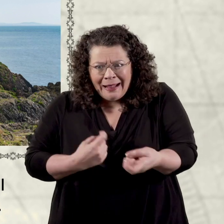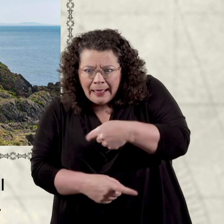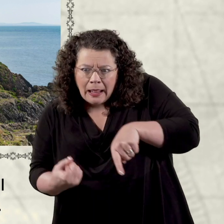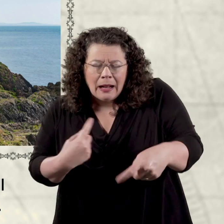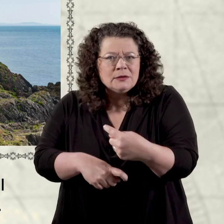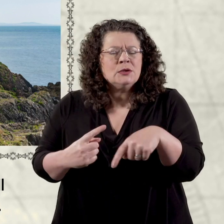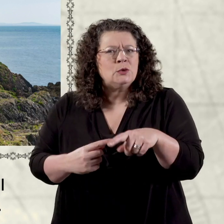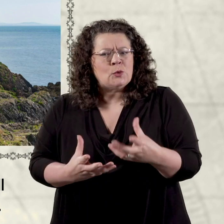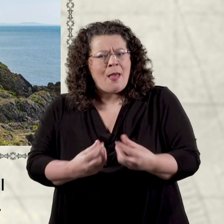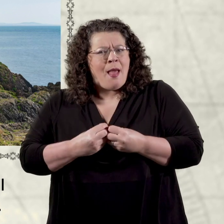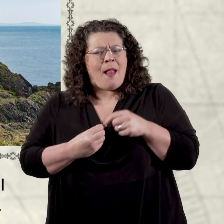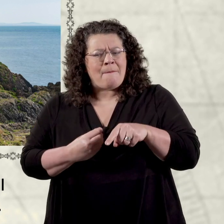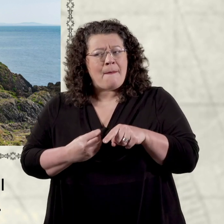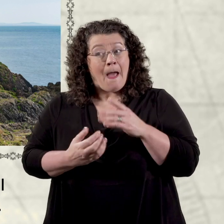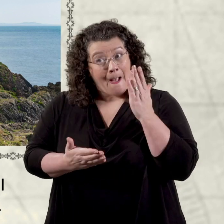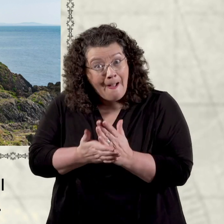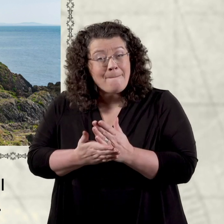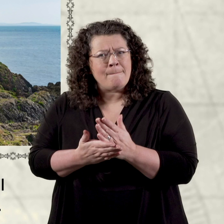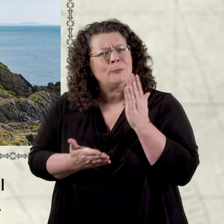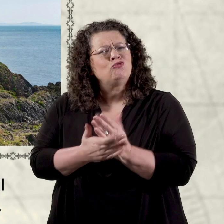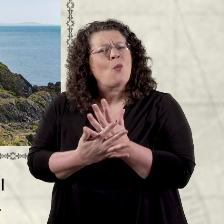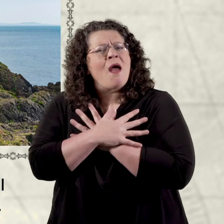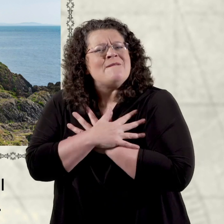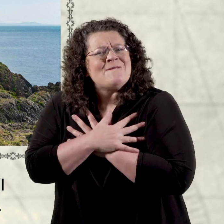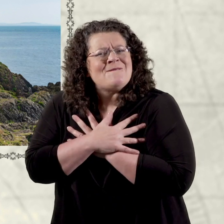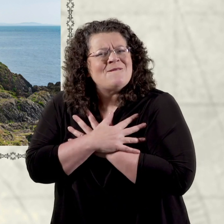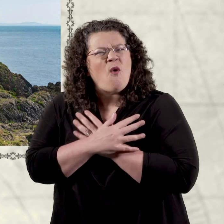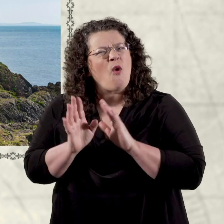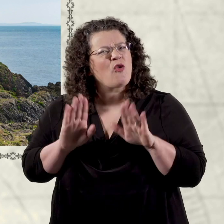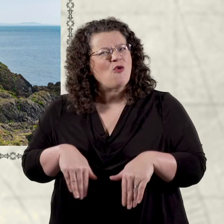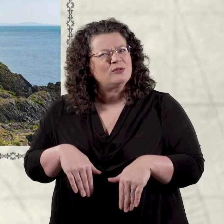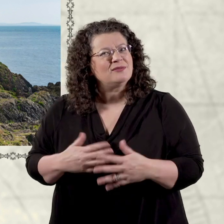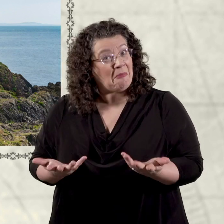well can determine if your love is true or not.